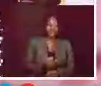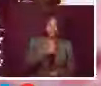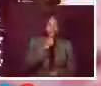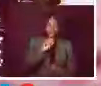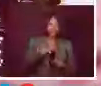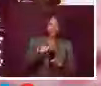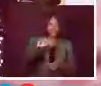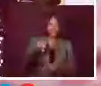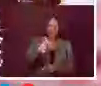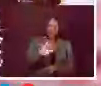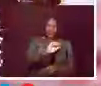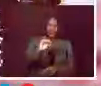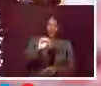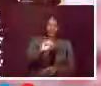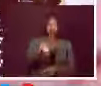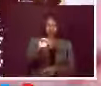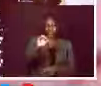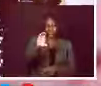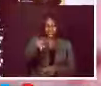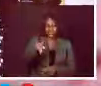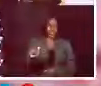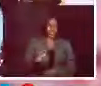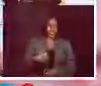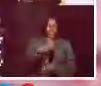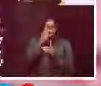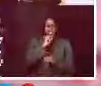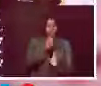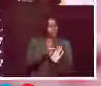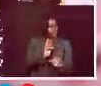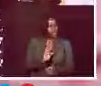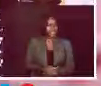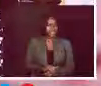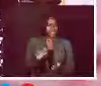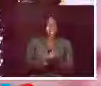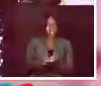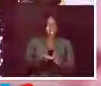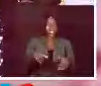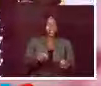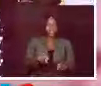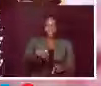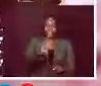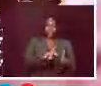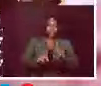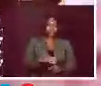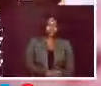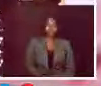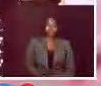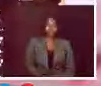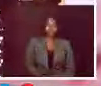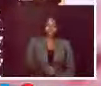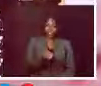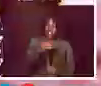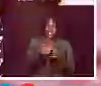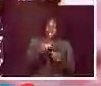IPU or even CPA. I said I don't want to be part of that one so that others can go. So if you compromise to ensure peace in